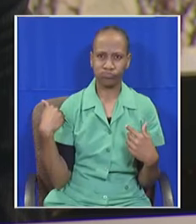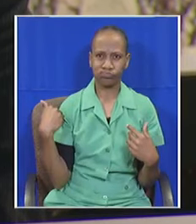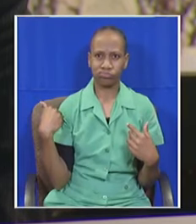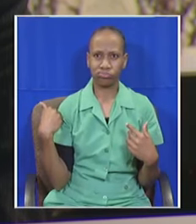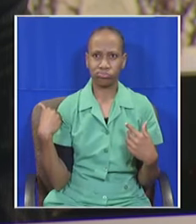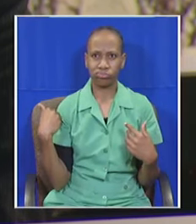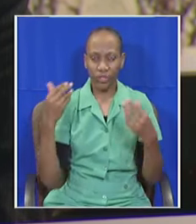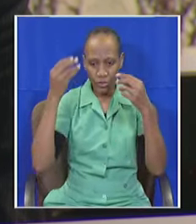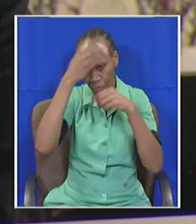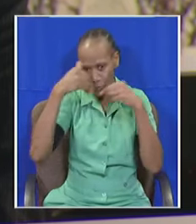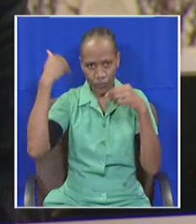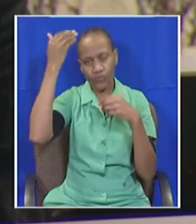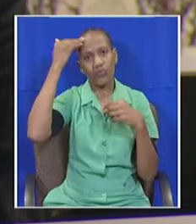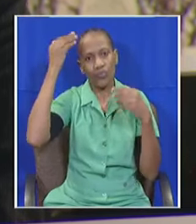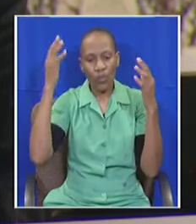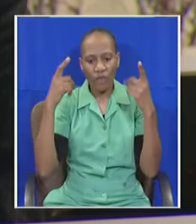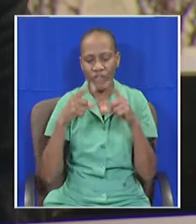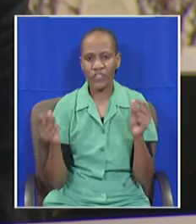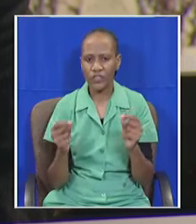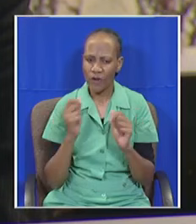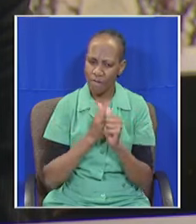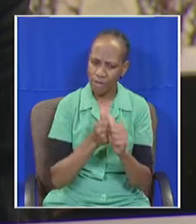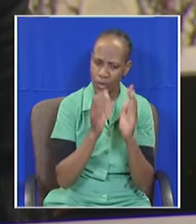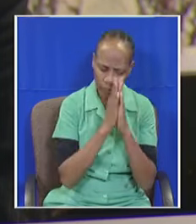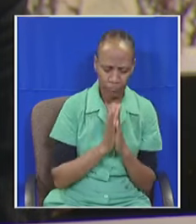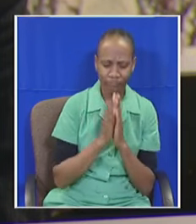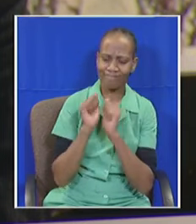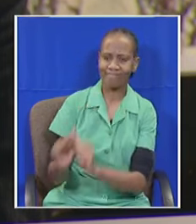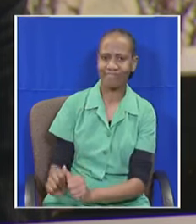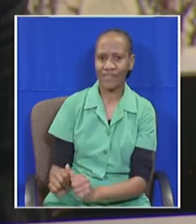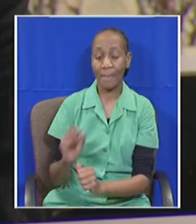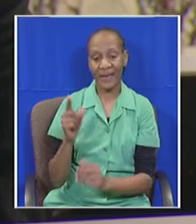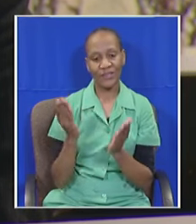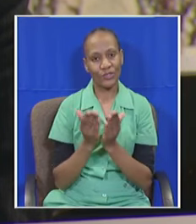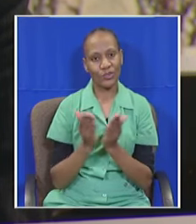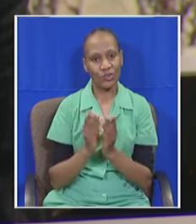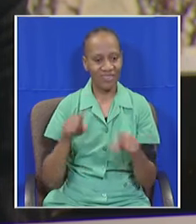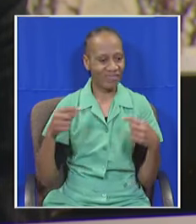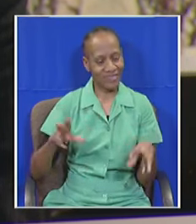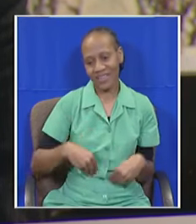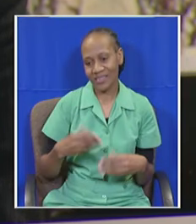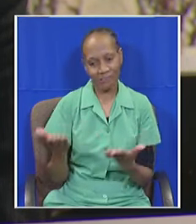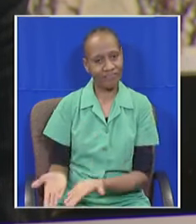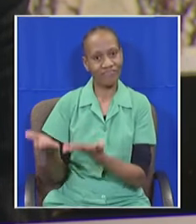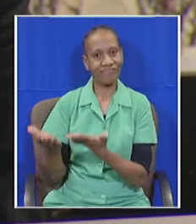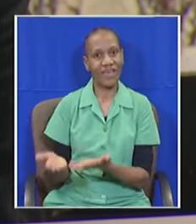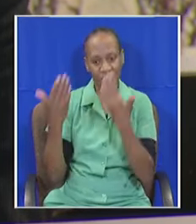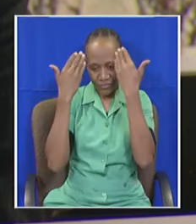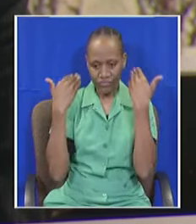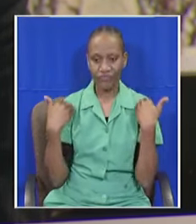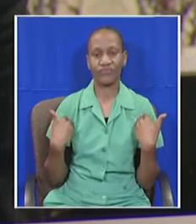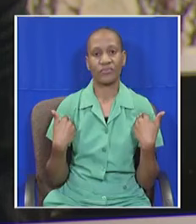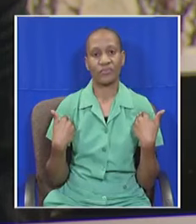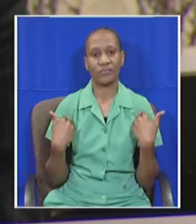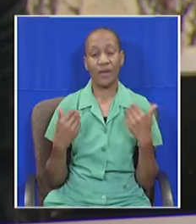tenets of the Sikh religion, are not permitted in terms of the school's code of conduct. Mm. The